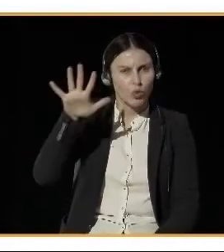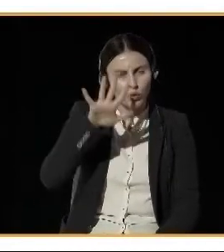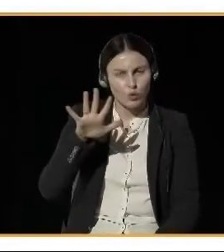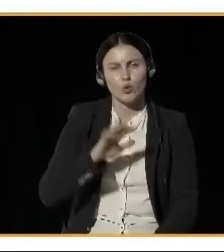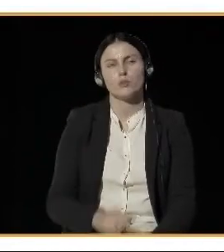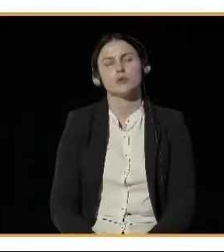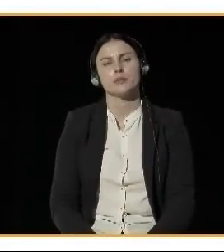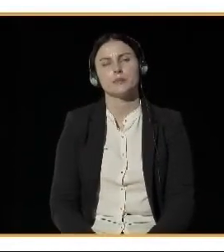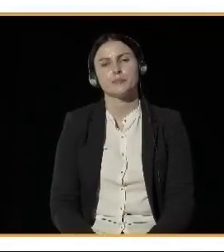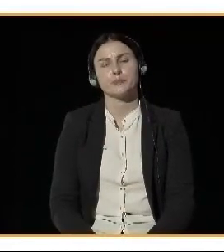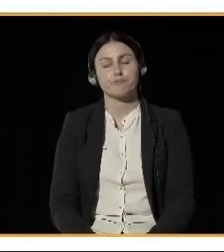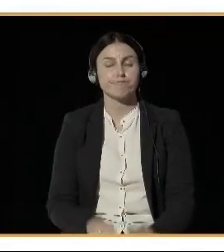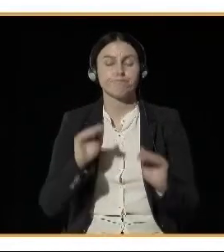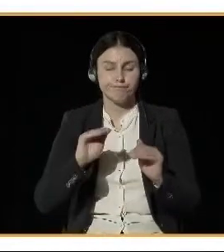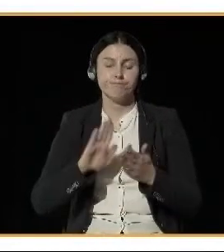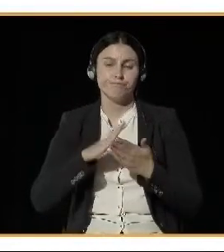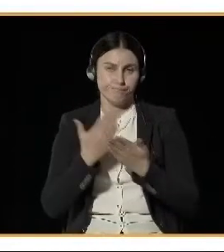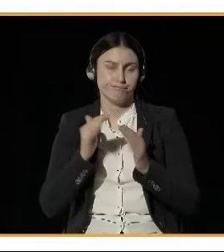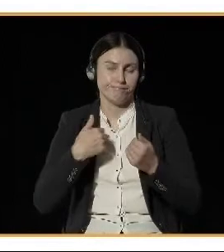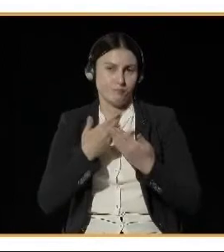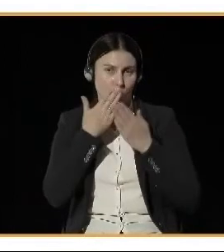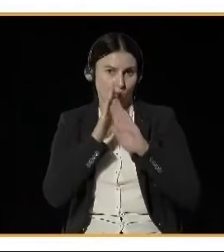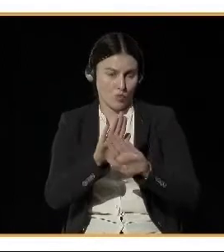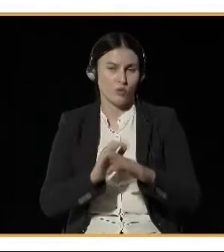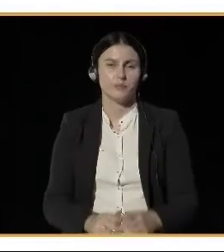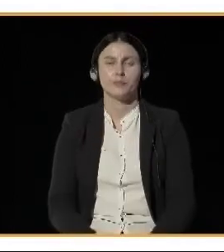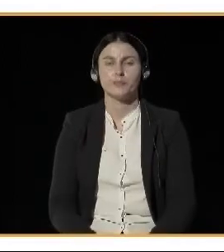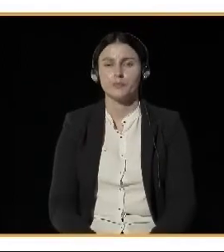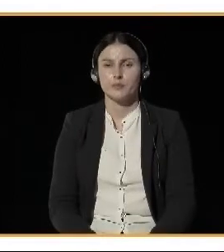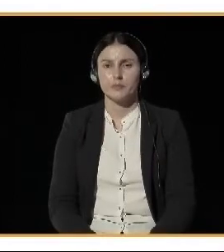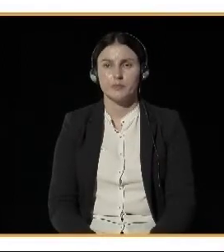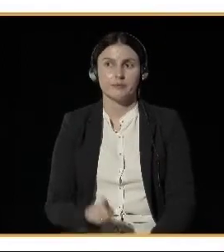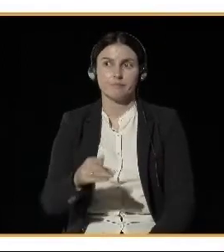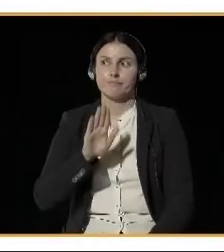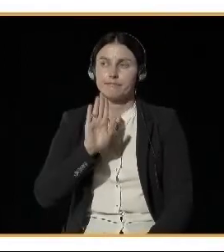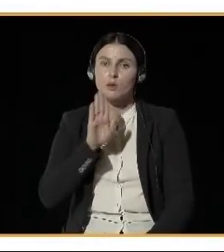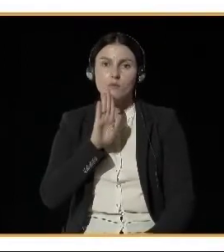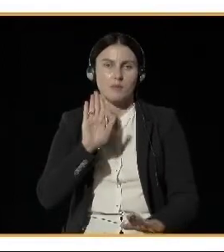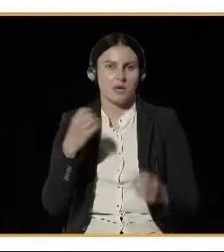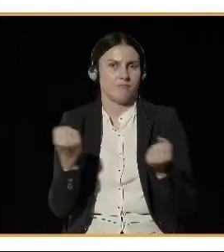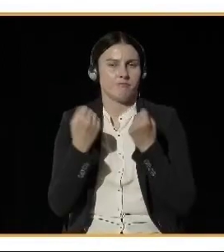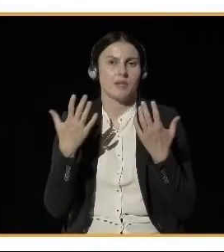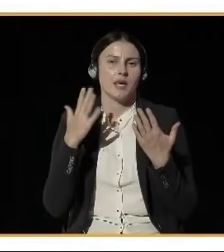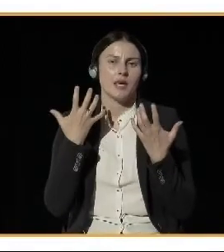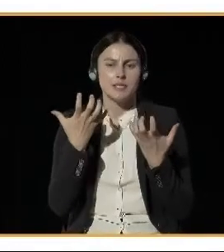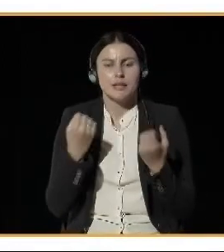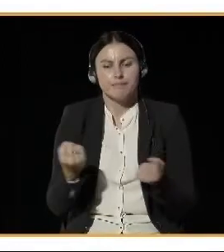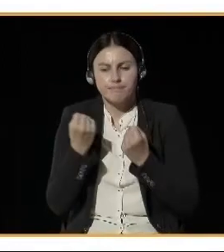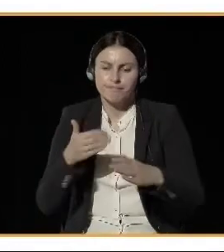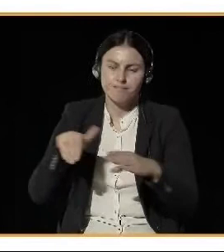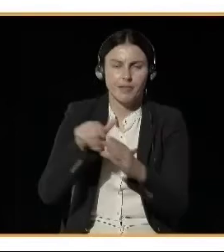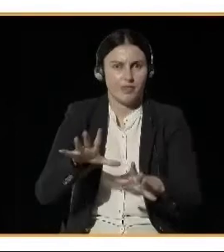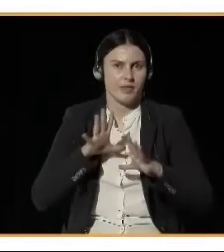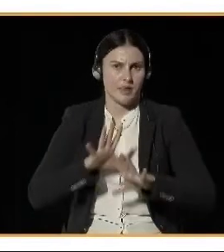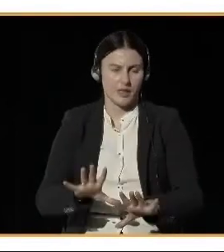are not so much involving into such actions, while in the